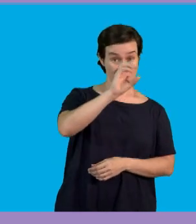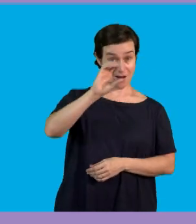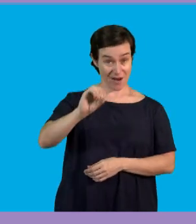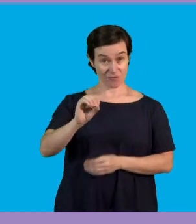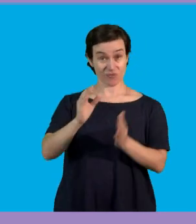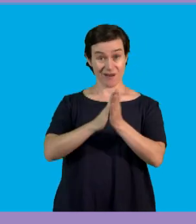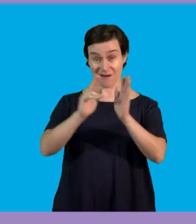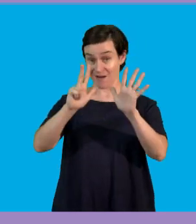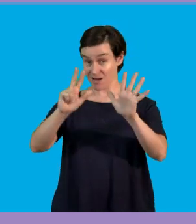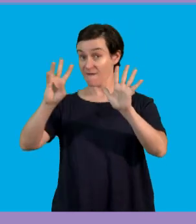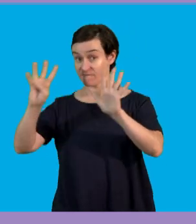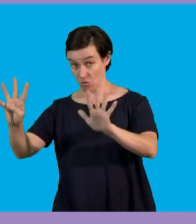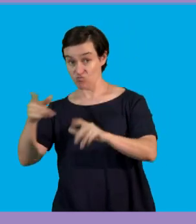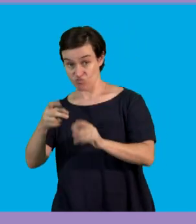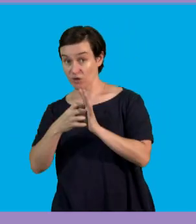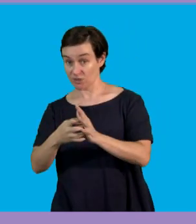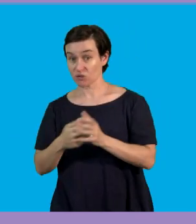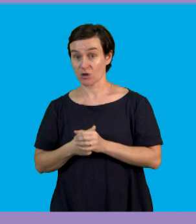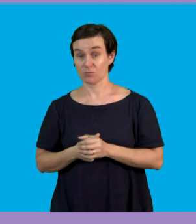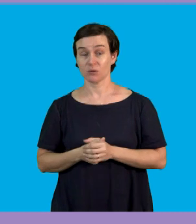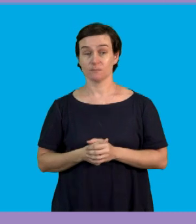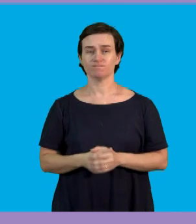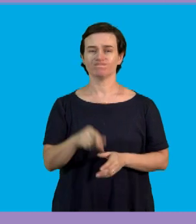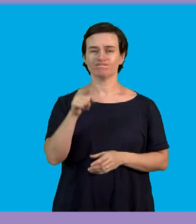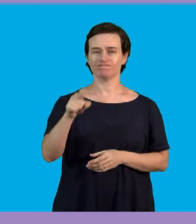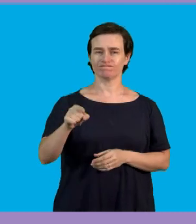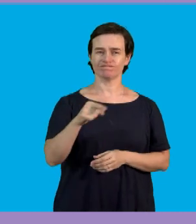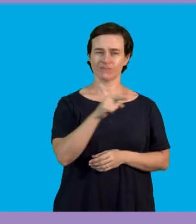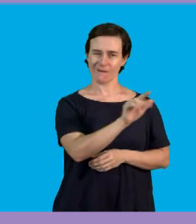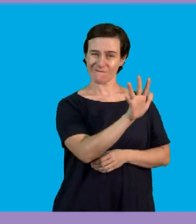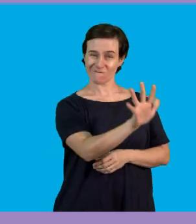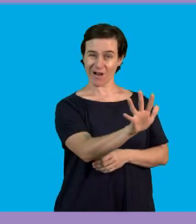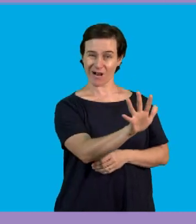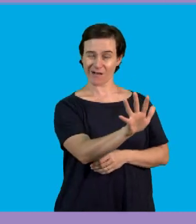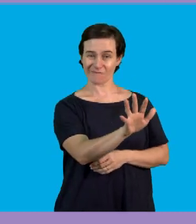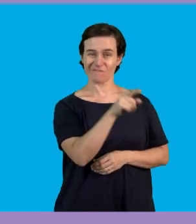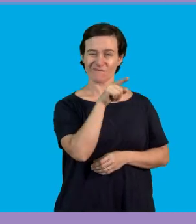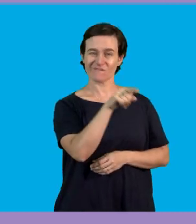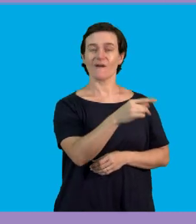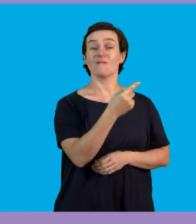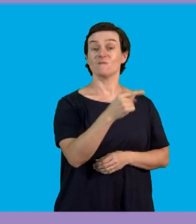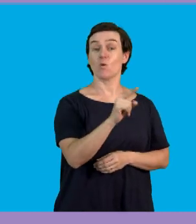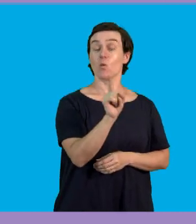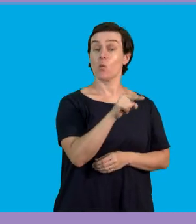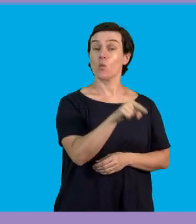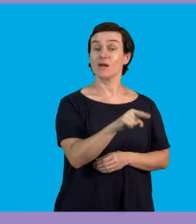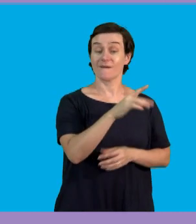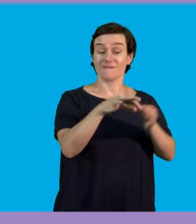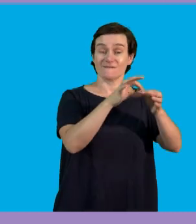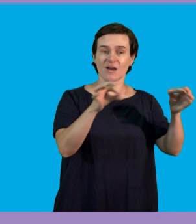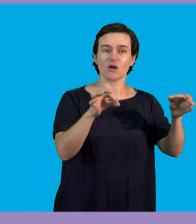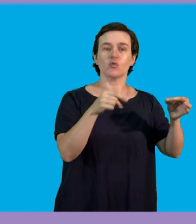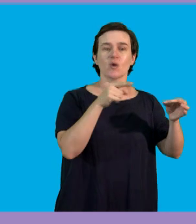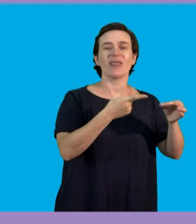5,284. So as we can see there that the 5 is in the placeholder of, or in the place value of